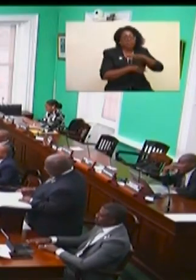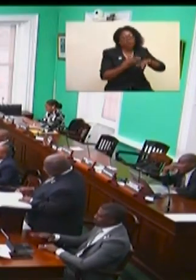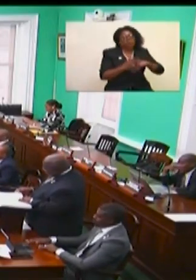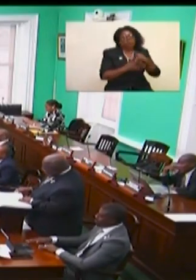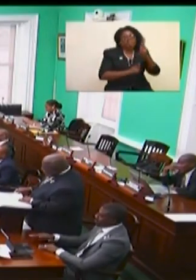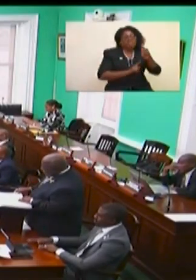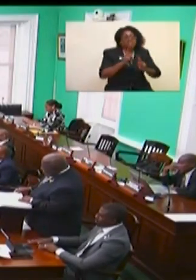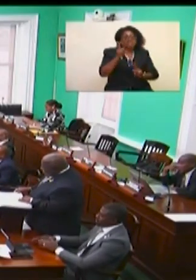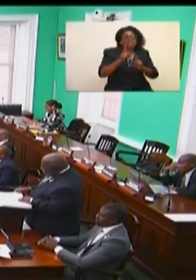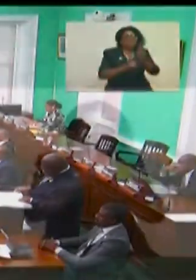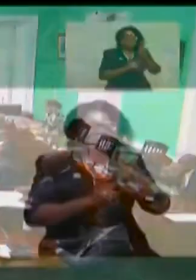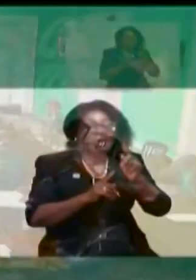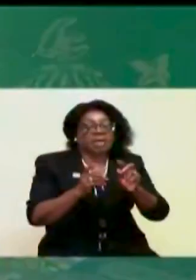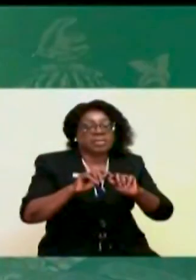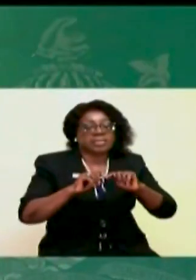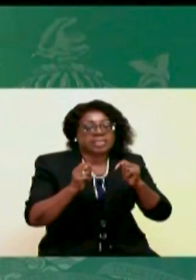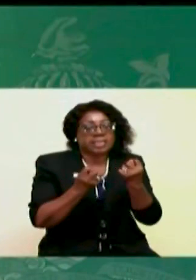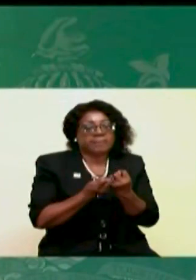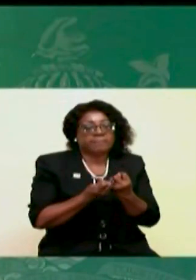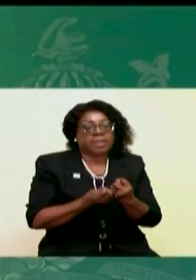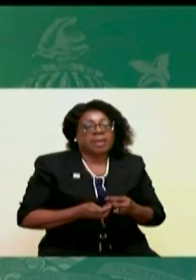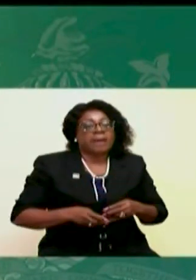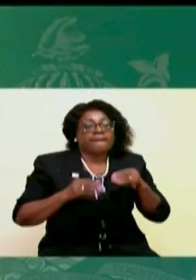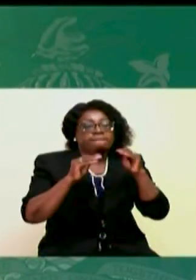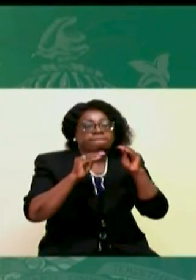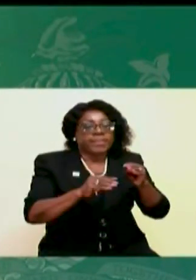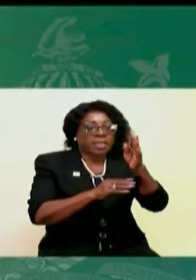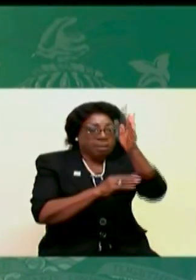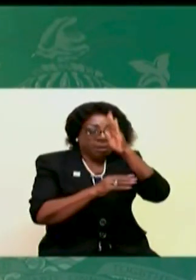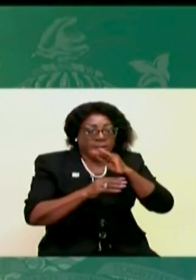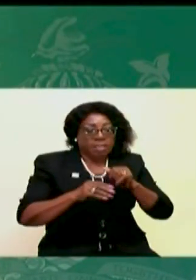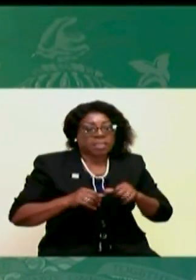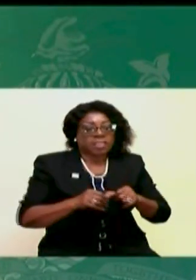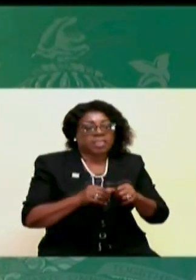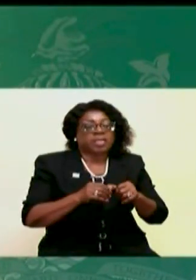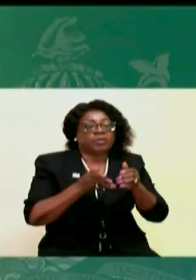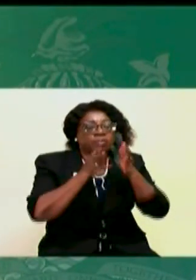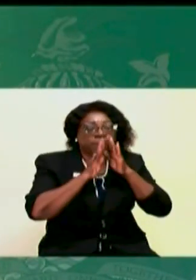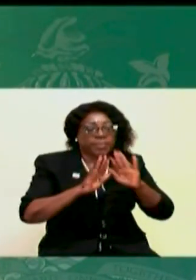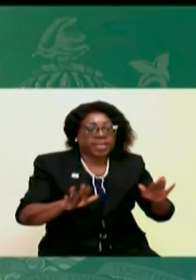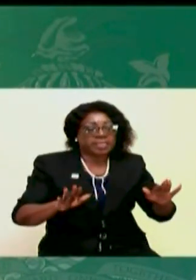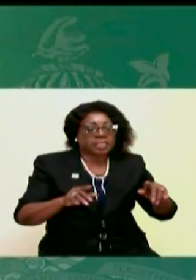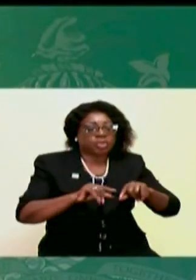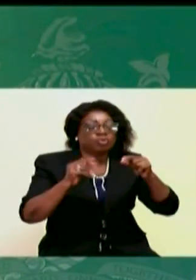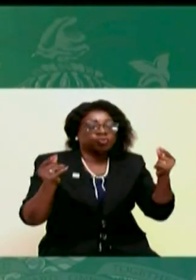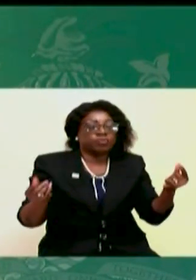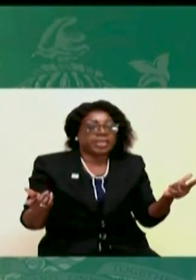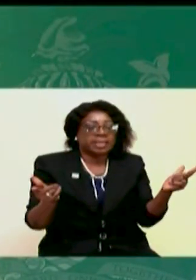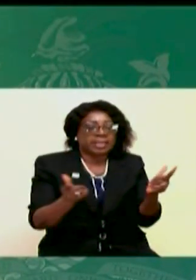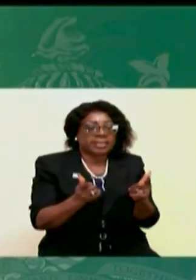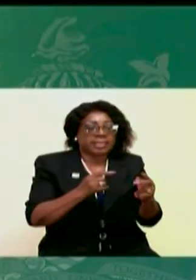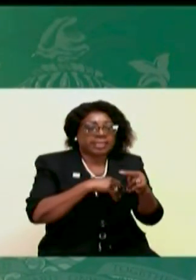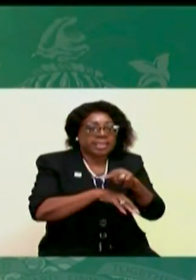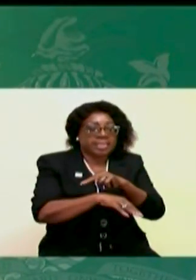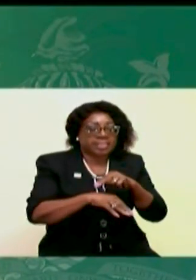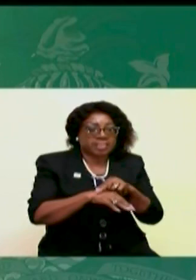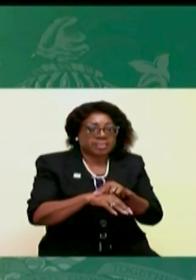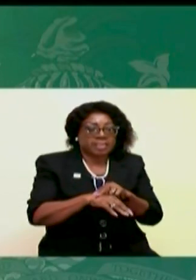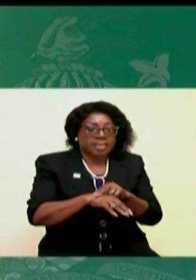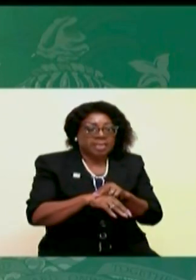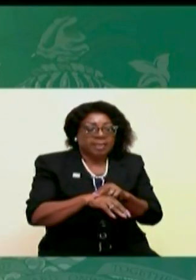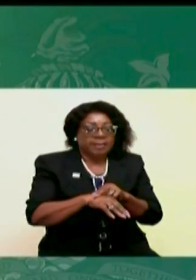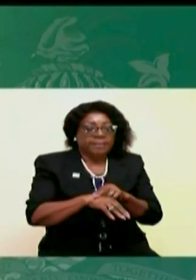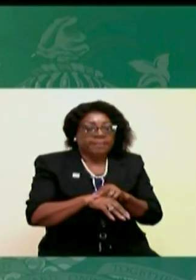team. May God continue to bless this great little nation and this archipelago of